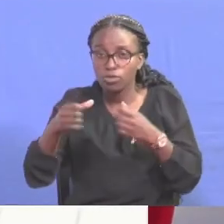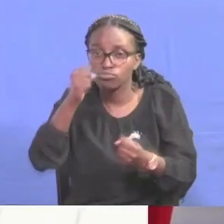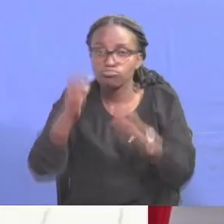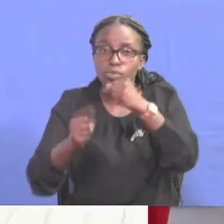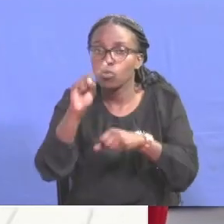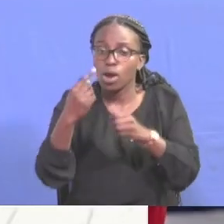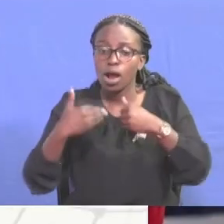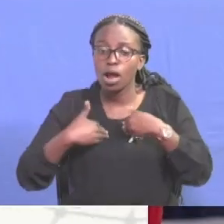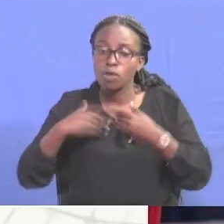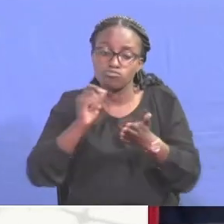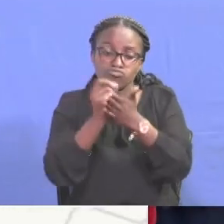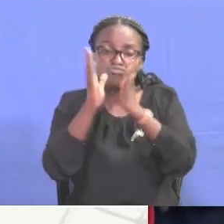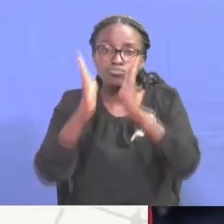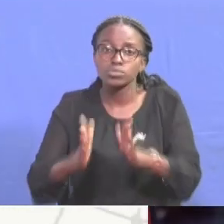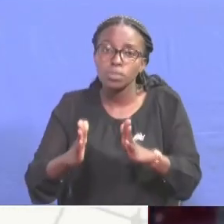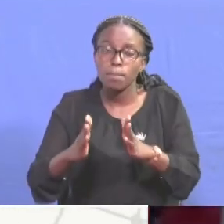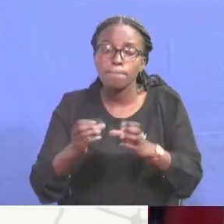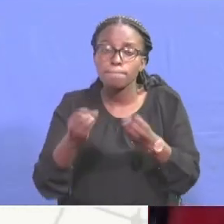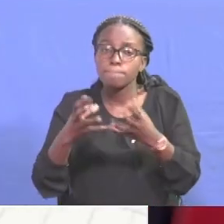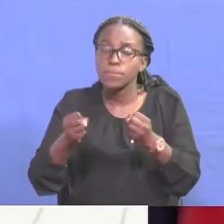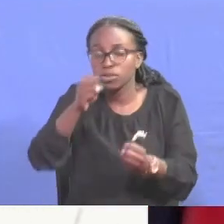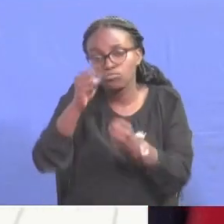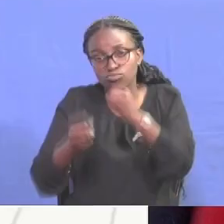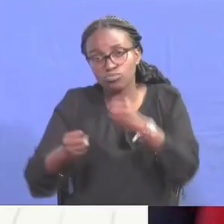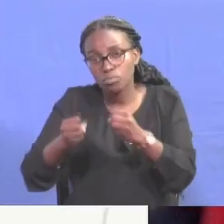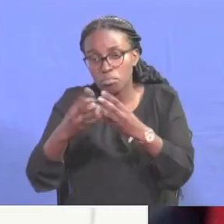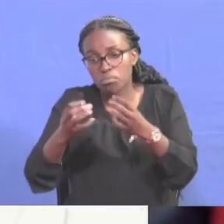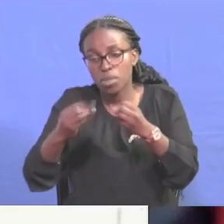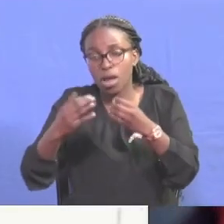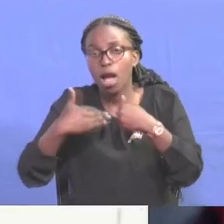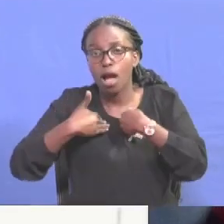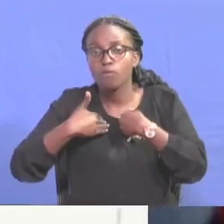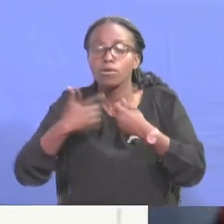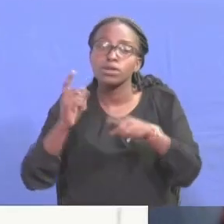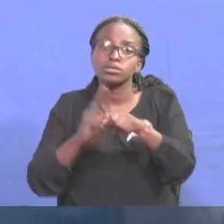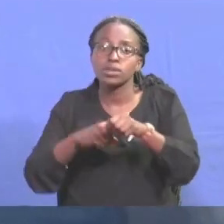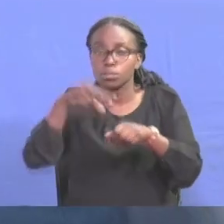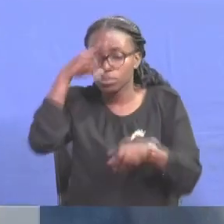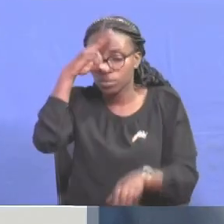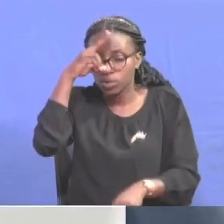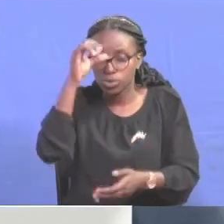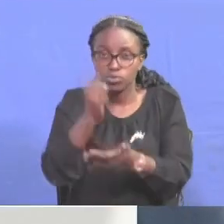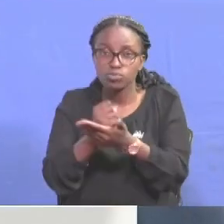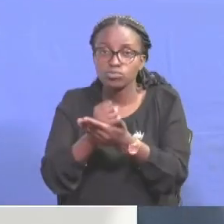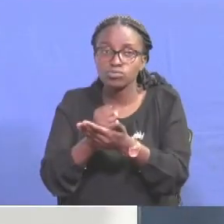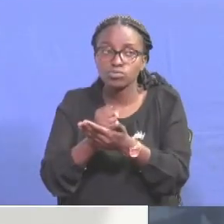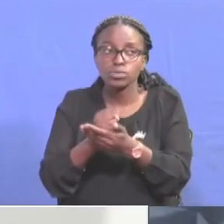be assigned a pool of vehicles. Commissioners of independent offices, I beg your pardon, and members